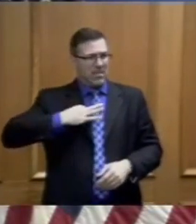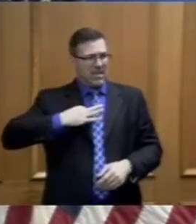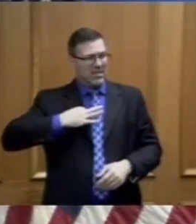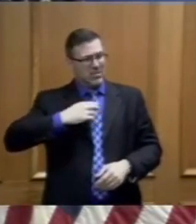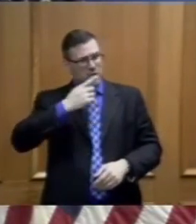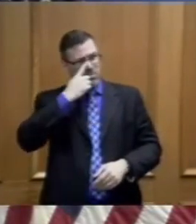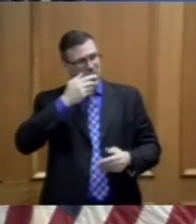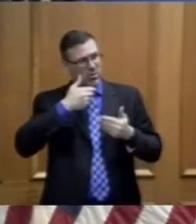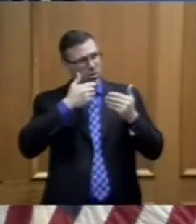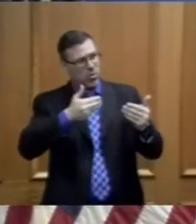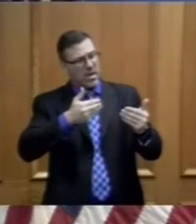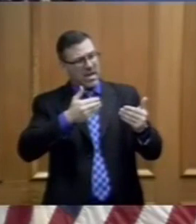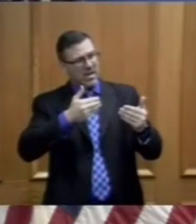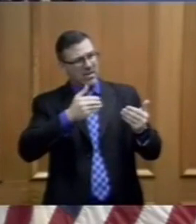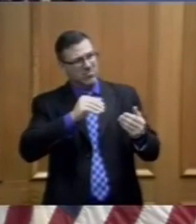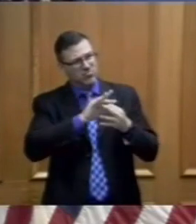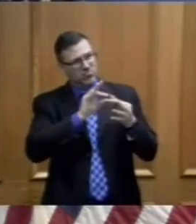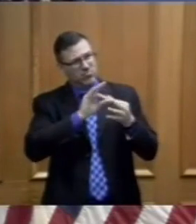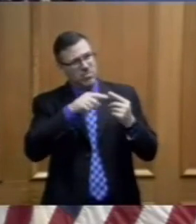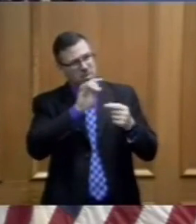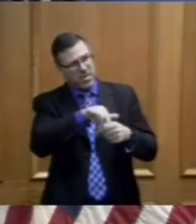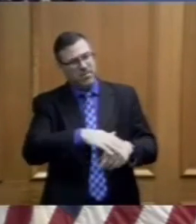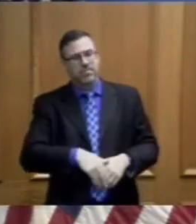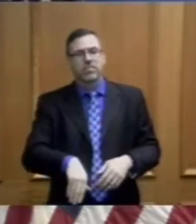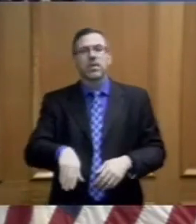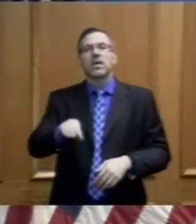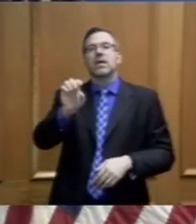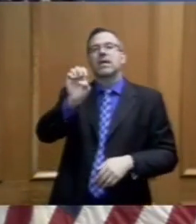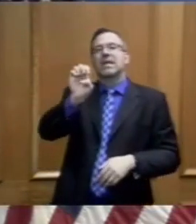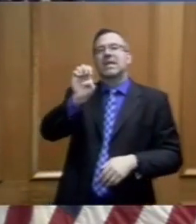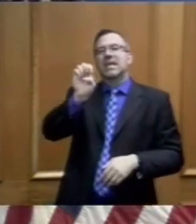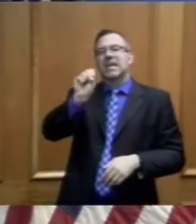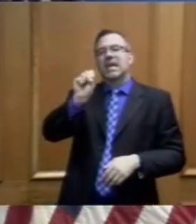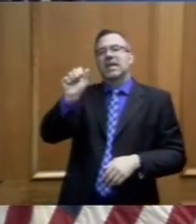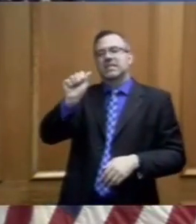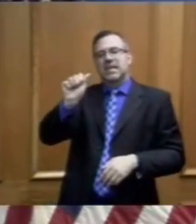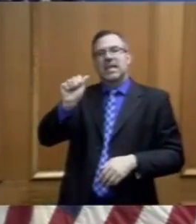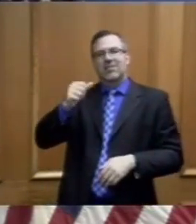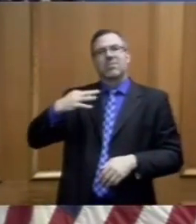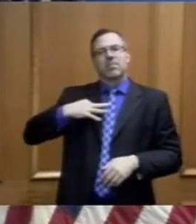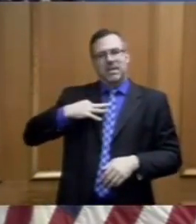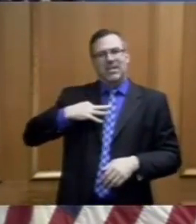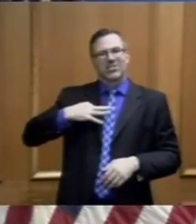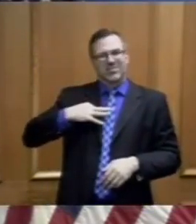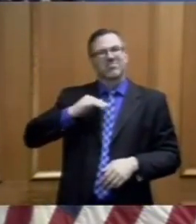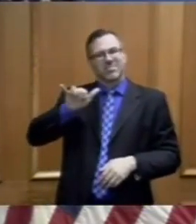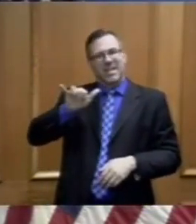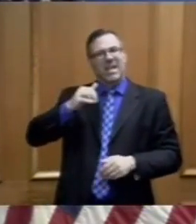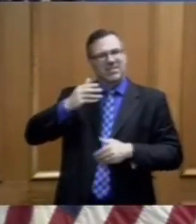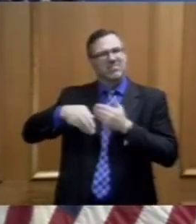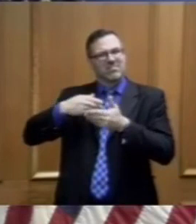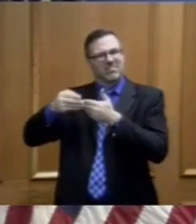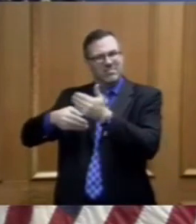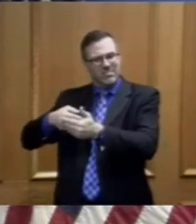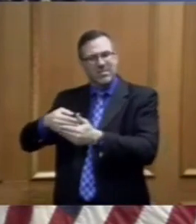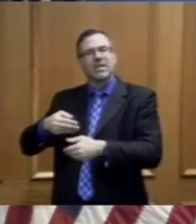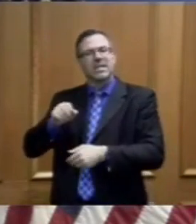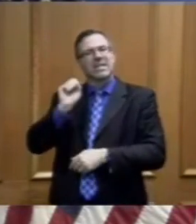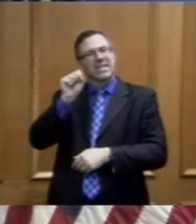that? Yeah. Yeah, the ESA application, it has progressed, but certainly it's not going to have the